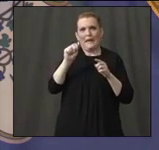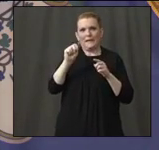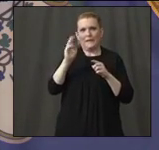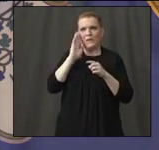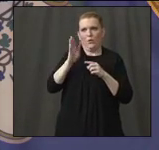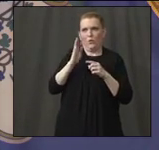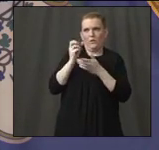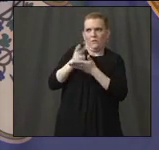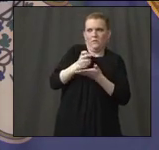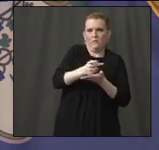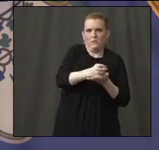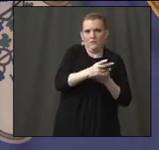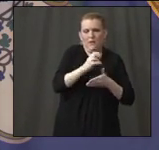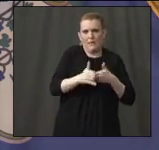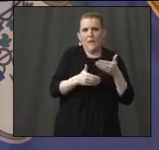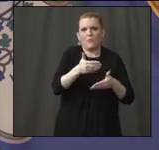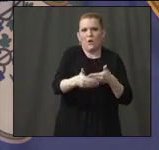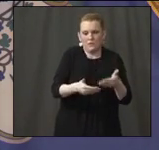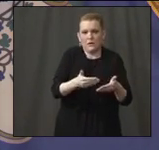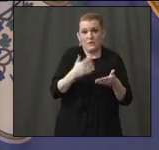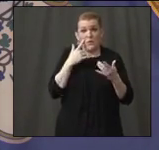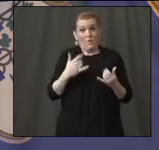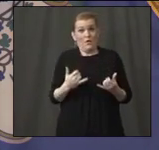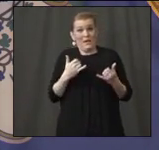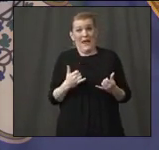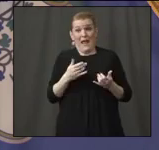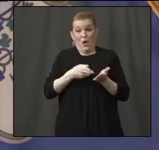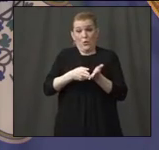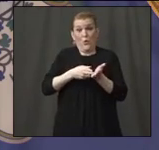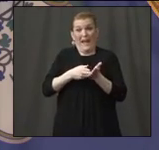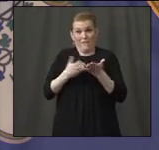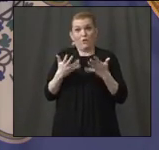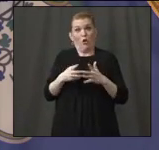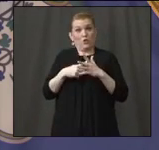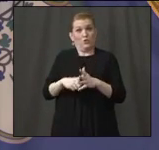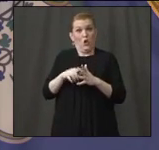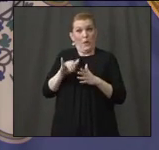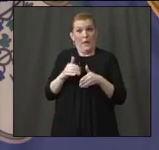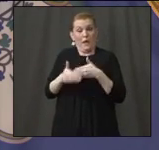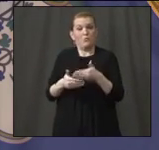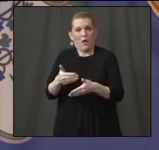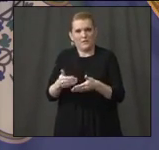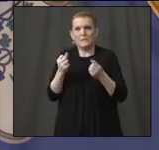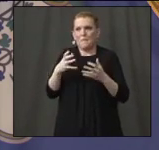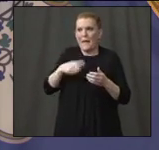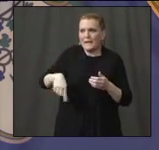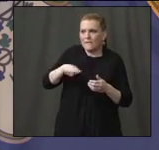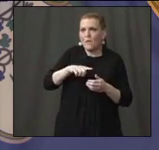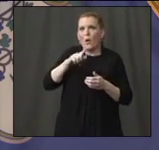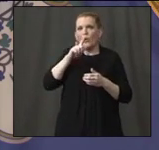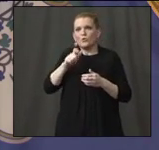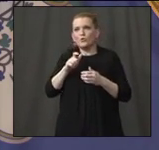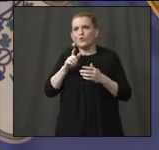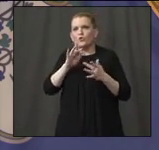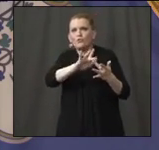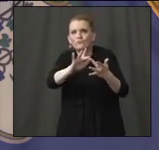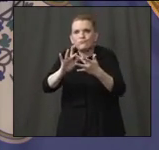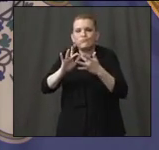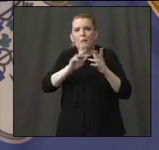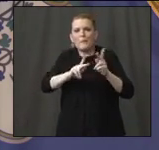volunteers in Greater New Haven. If we have to find a way to incent people to keep doing this, this is important. We can do some of